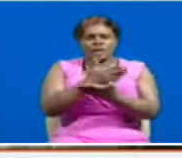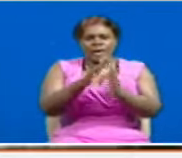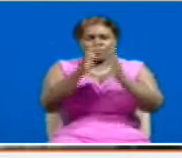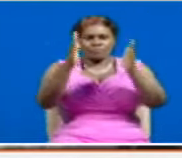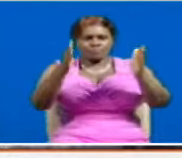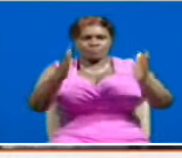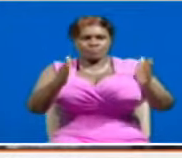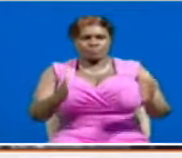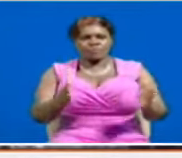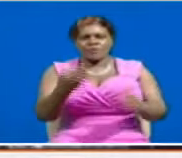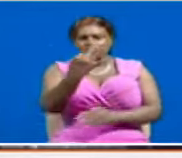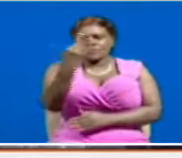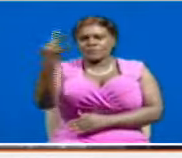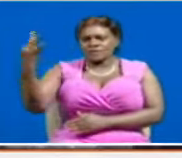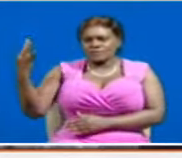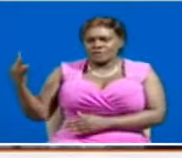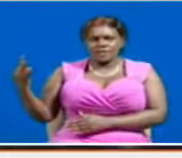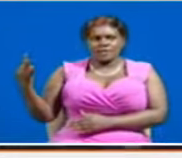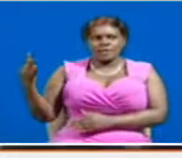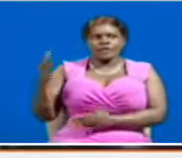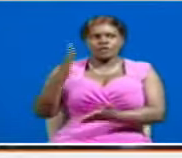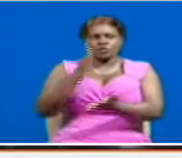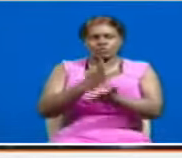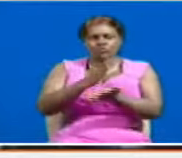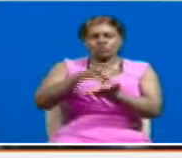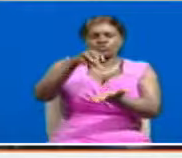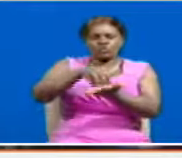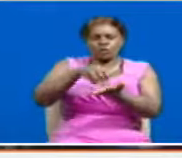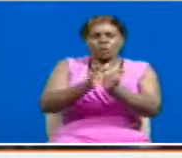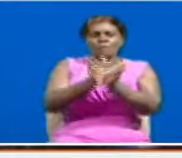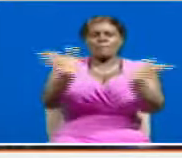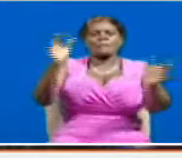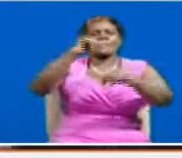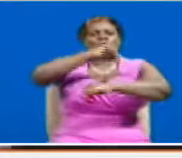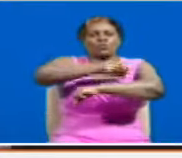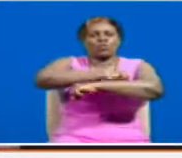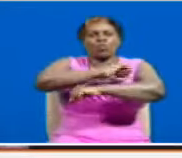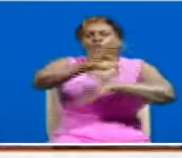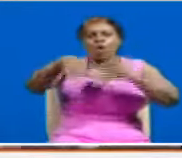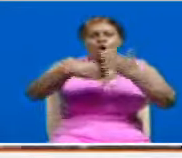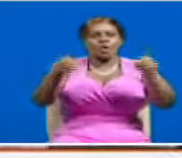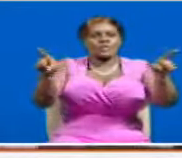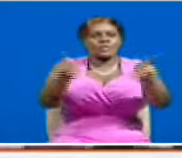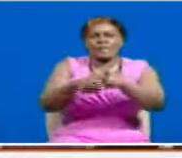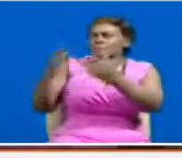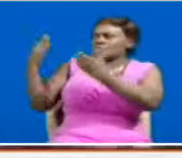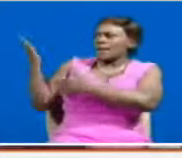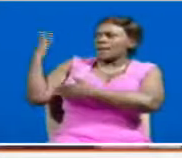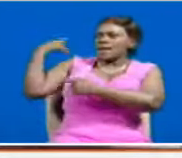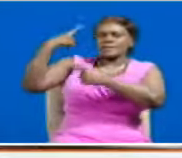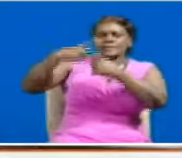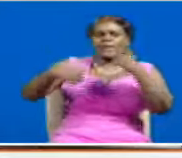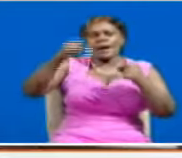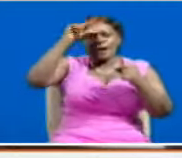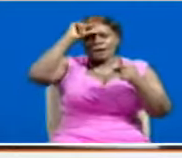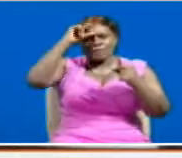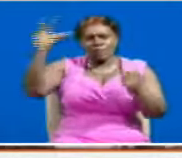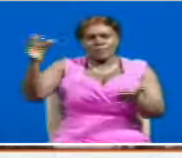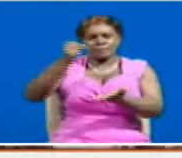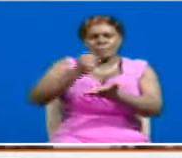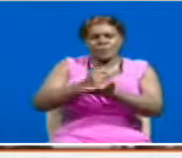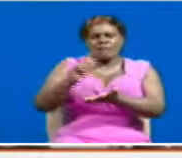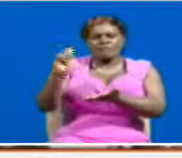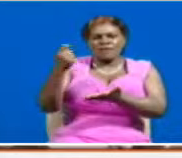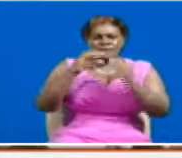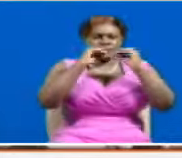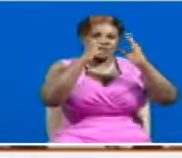in threes, and this is the real picture in most public primary schools. Last year, the government hired the first